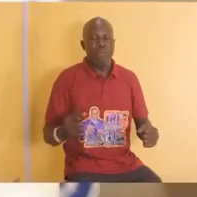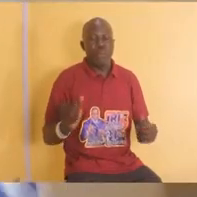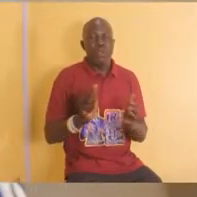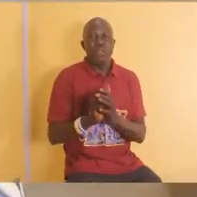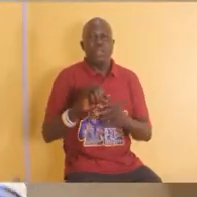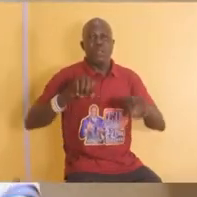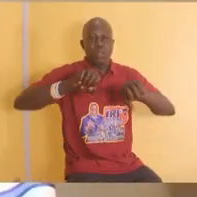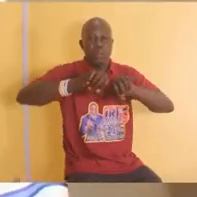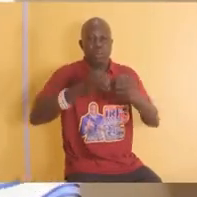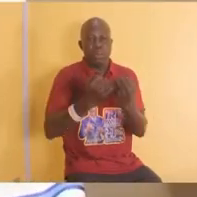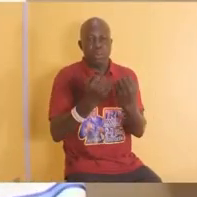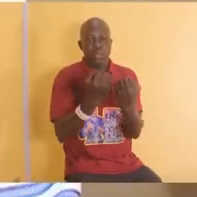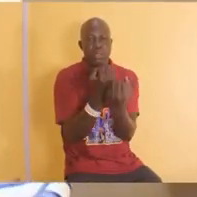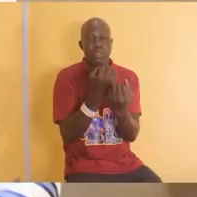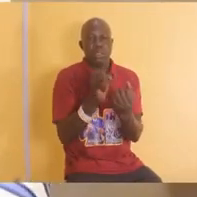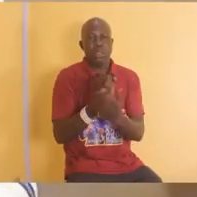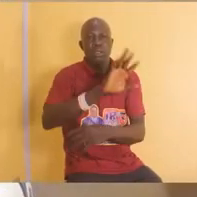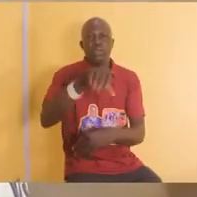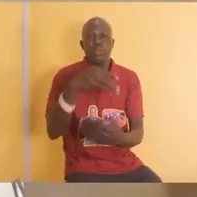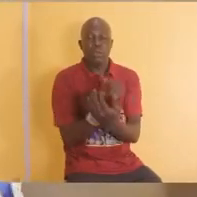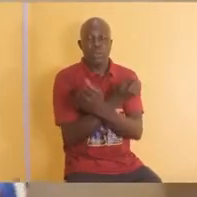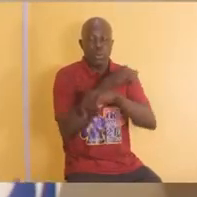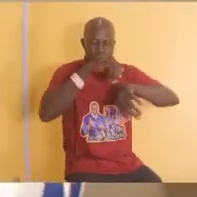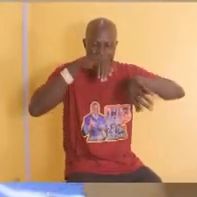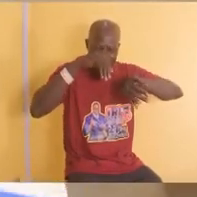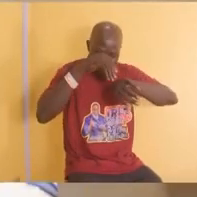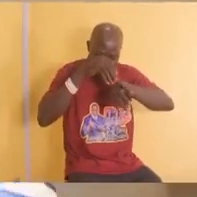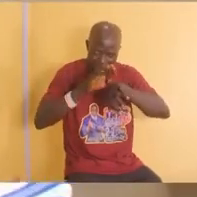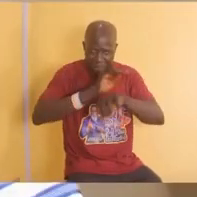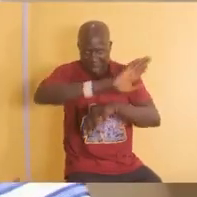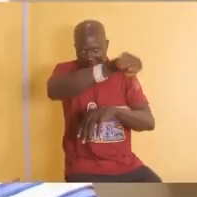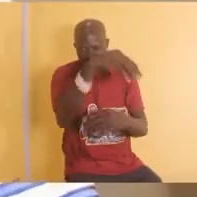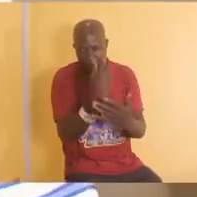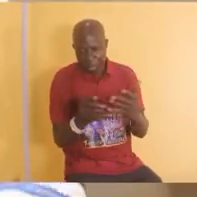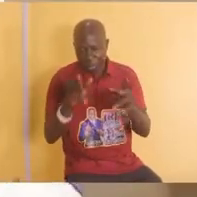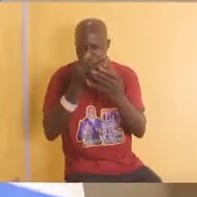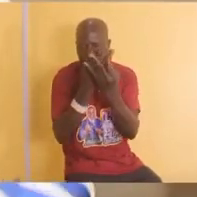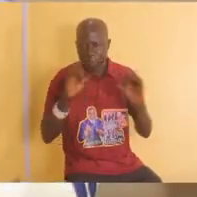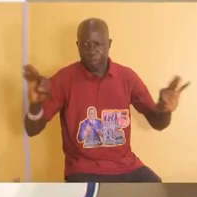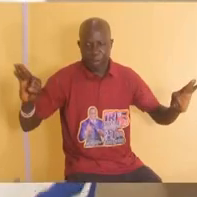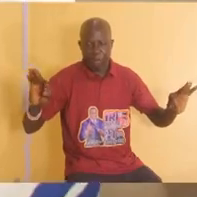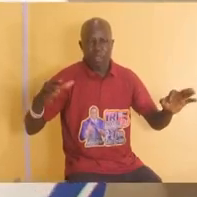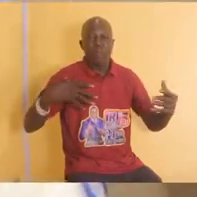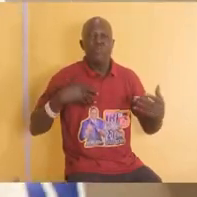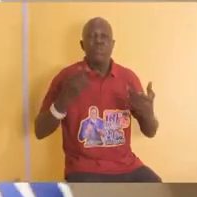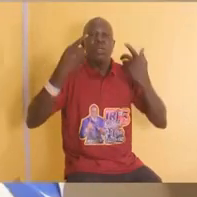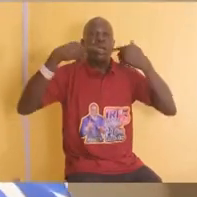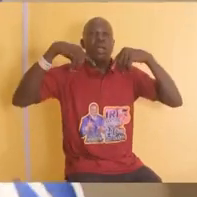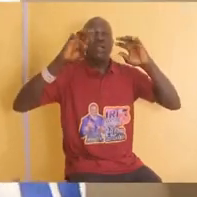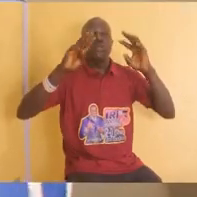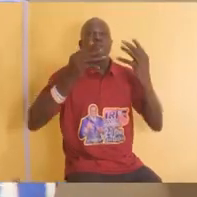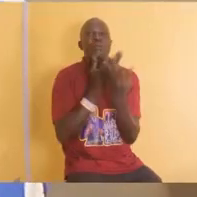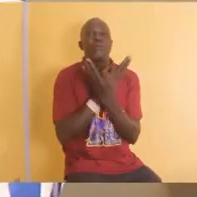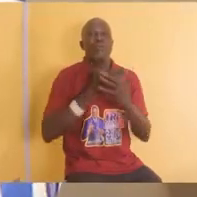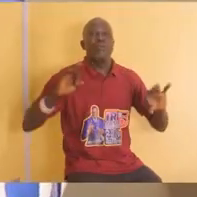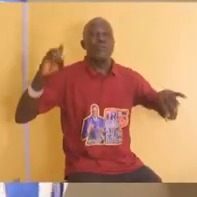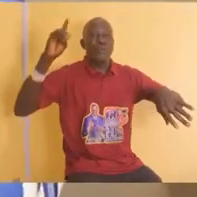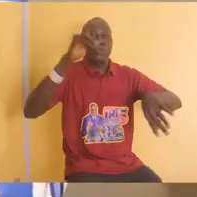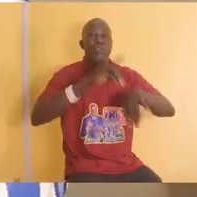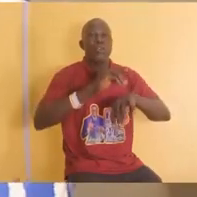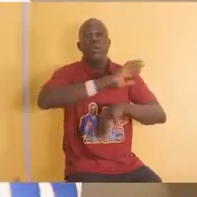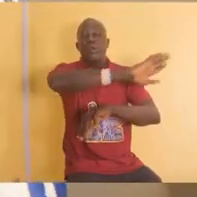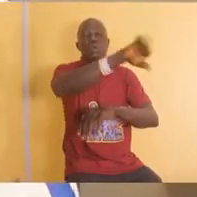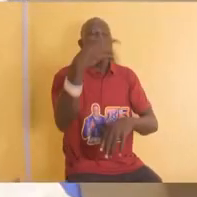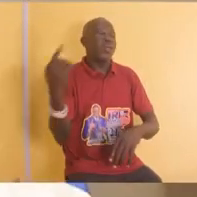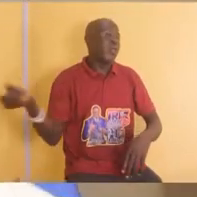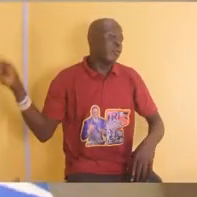ba ja that chains will be broken how to ogoro eniye si now it sounds like people will be delivered now kede o menera now who announce freedom ti gbogbo